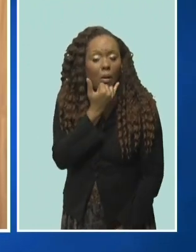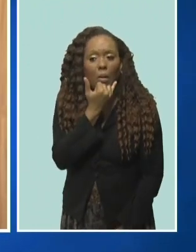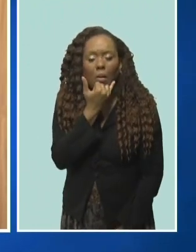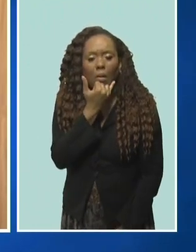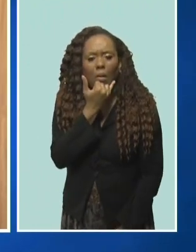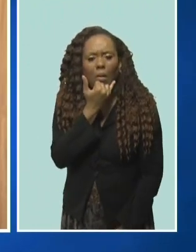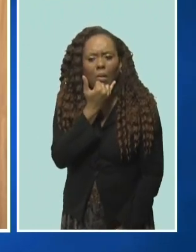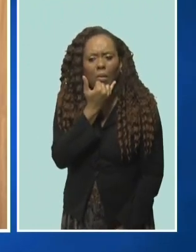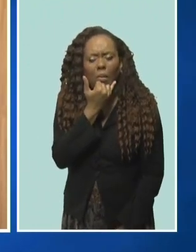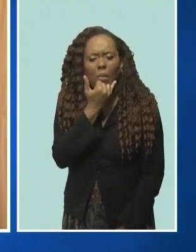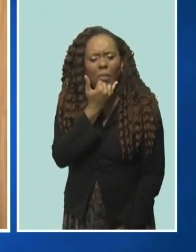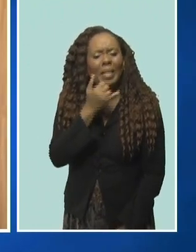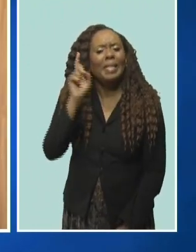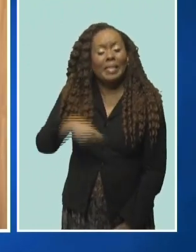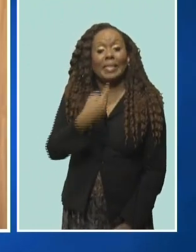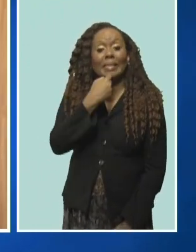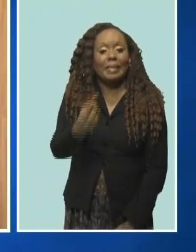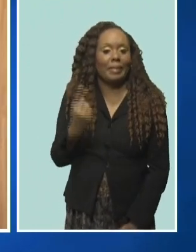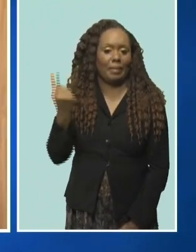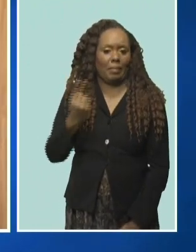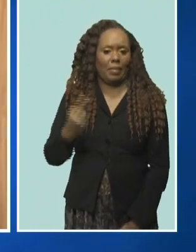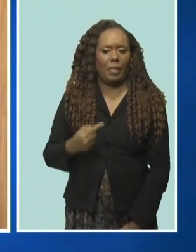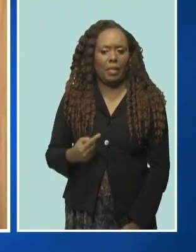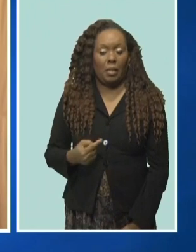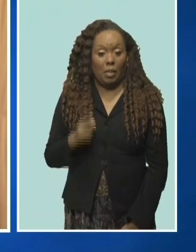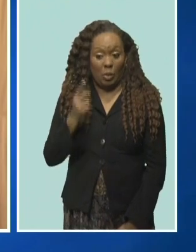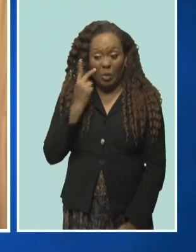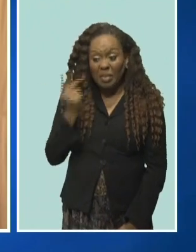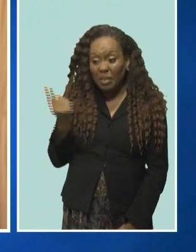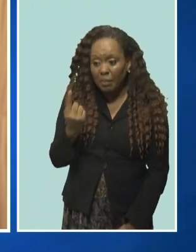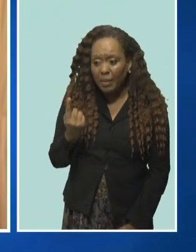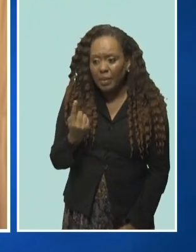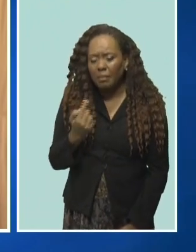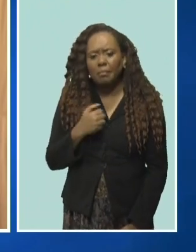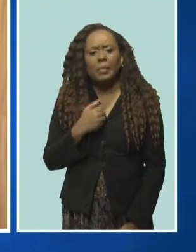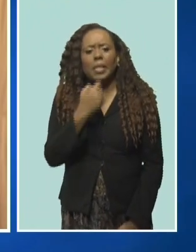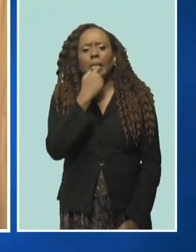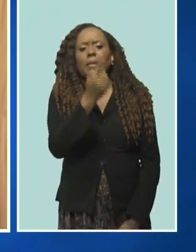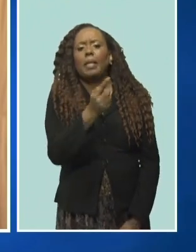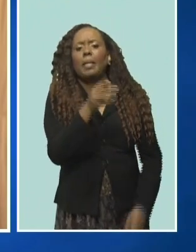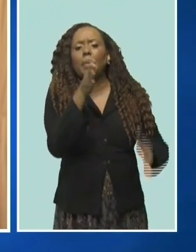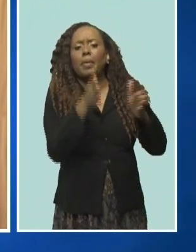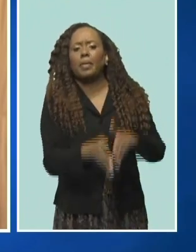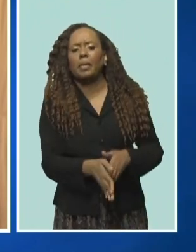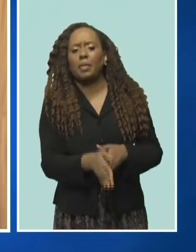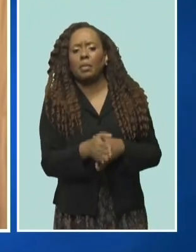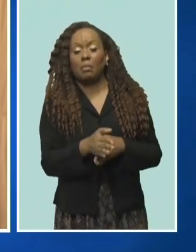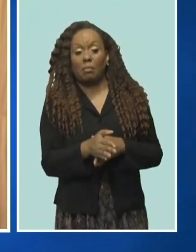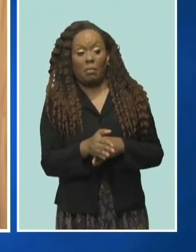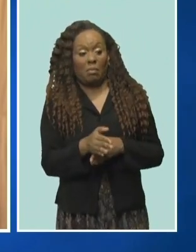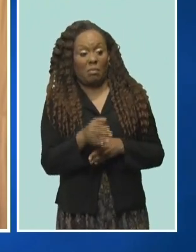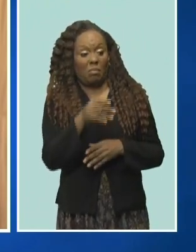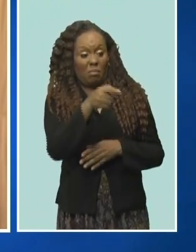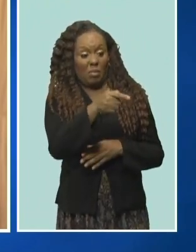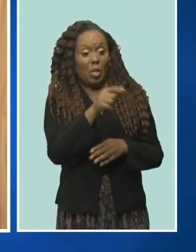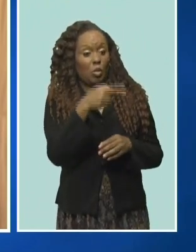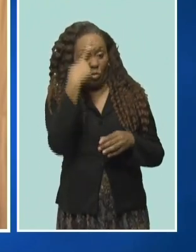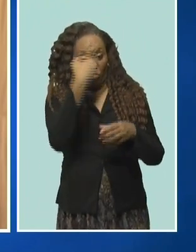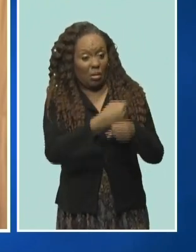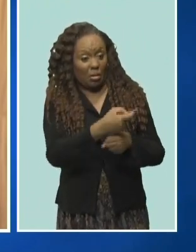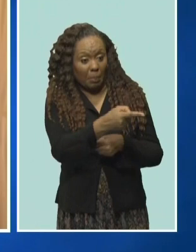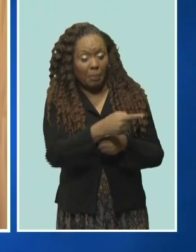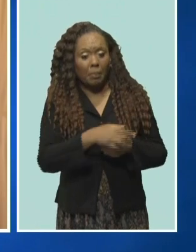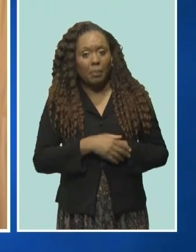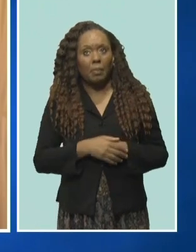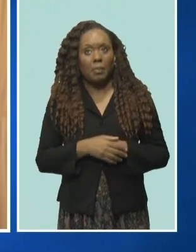you. Talk with who you can trust. Talk with who you can relate to. But always talk with who is